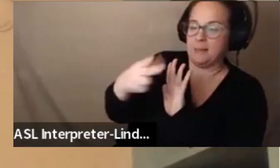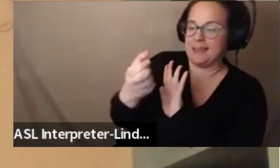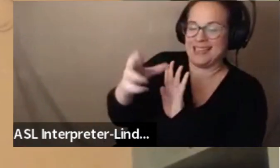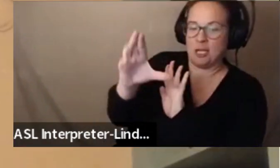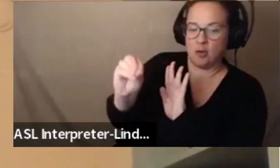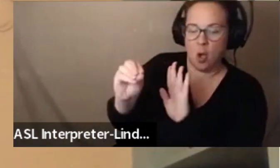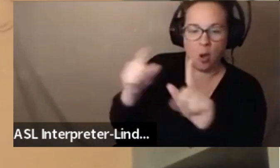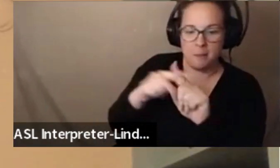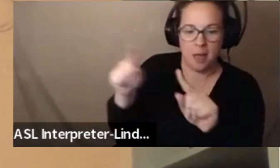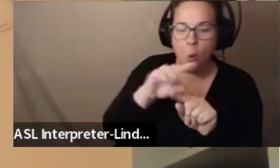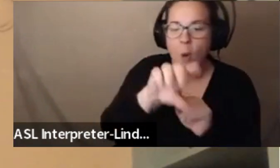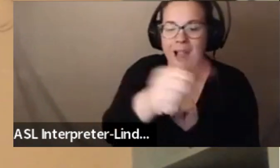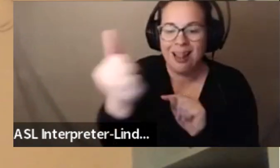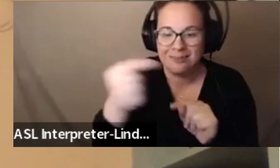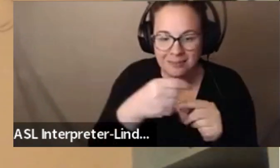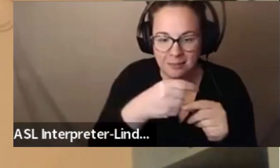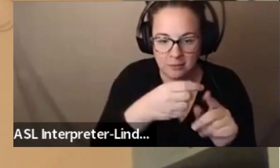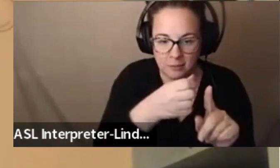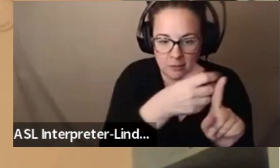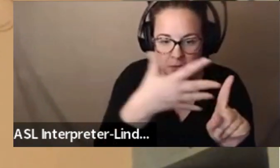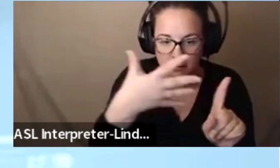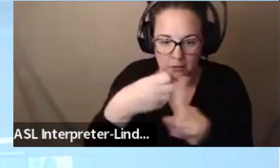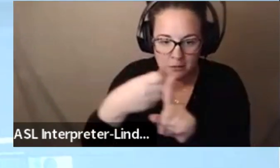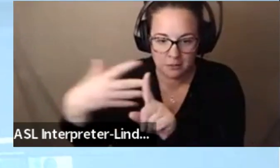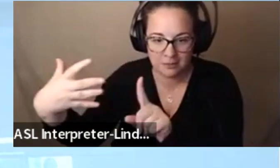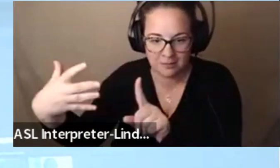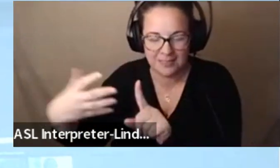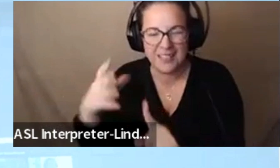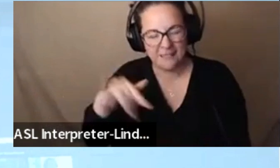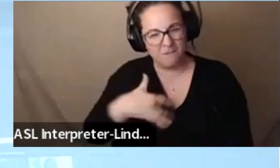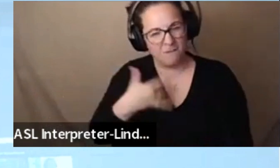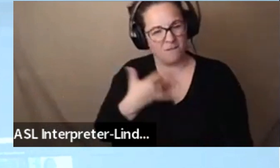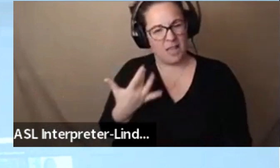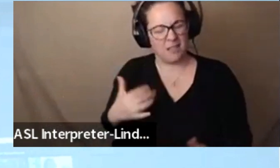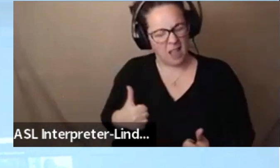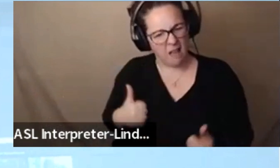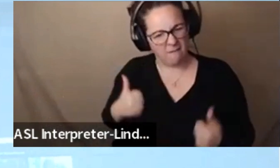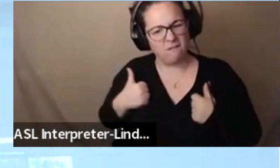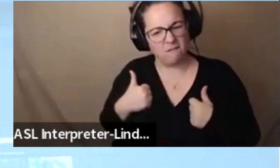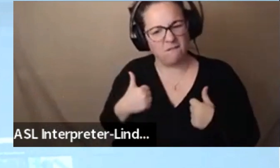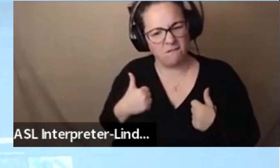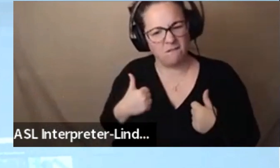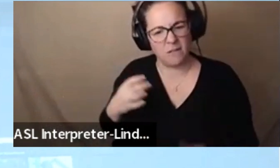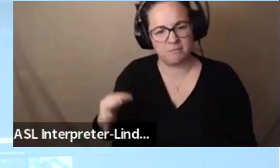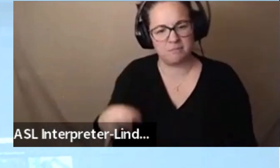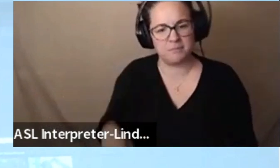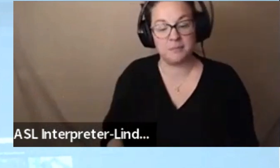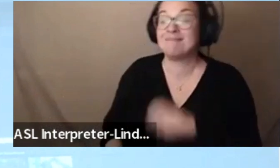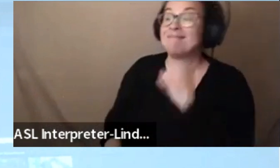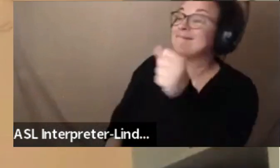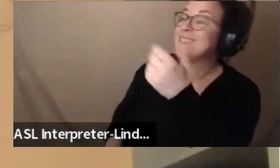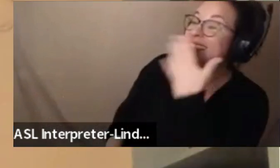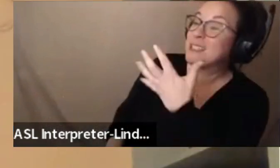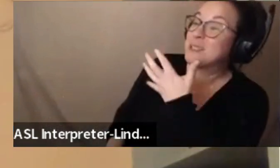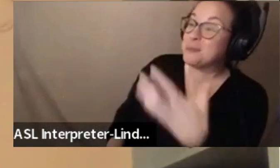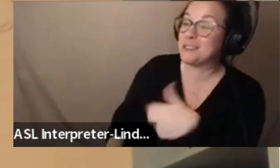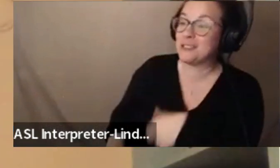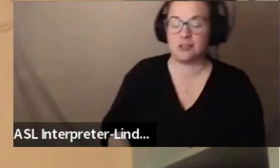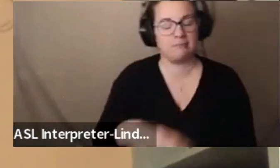And then it will come alive. Yeah. And that's when you've seen it and it's come alive, it's because someone's done that.